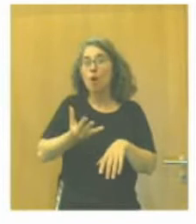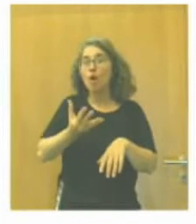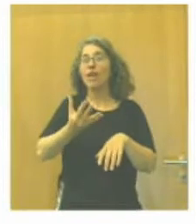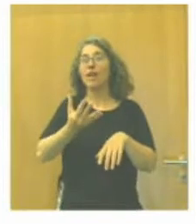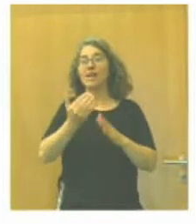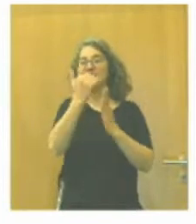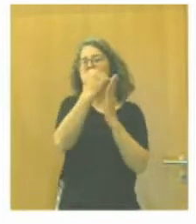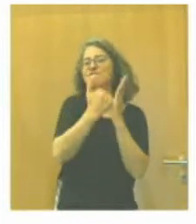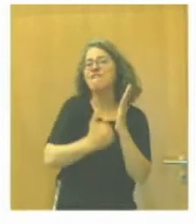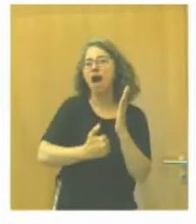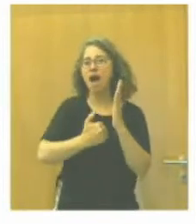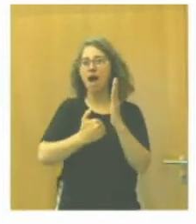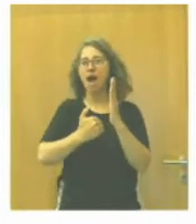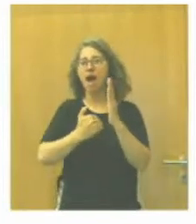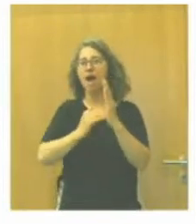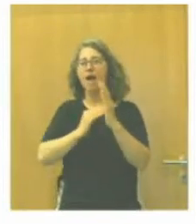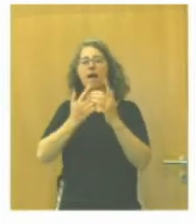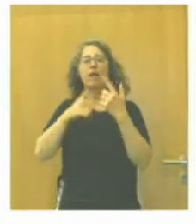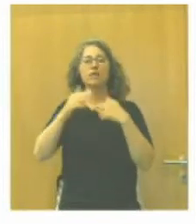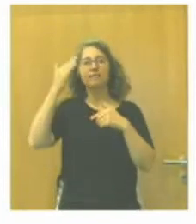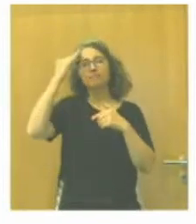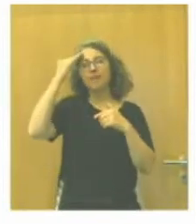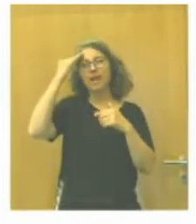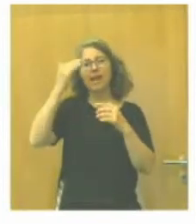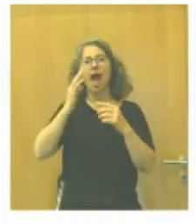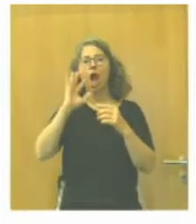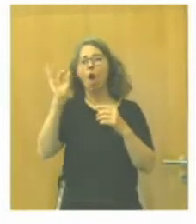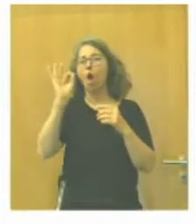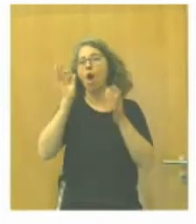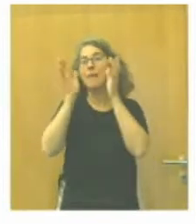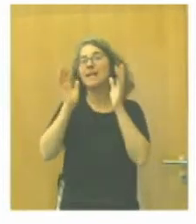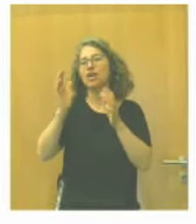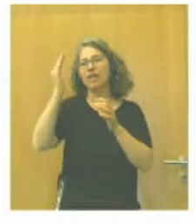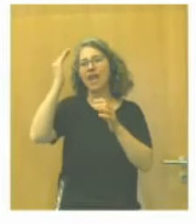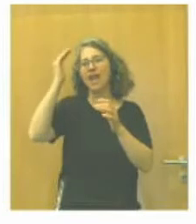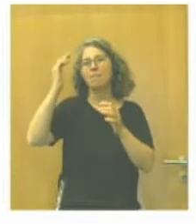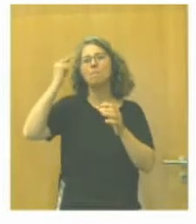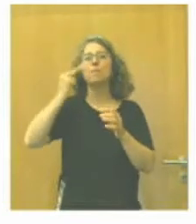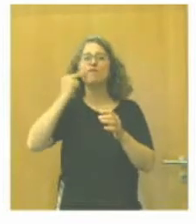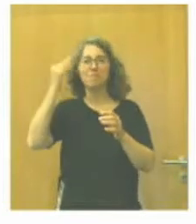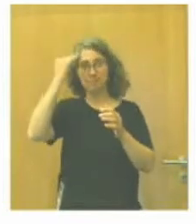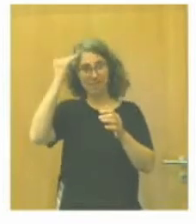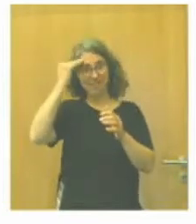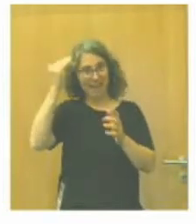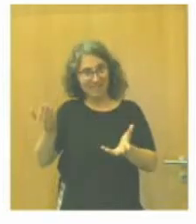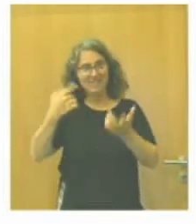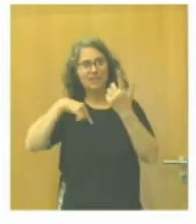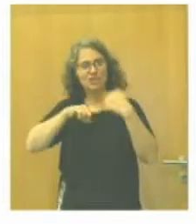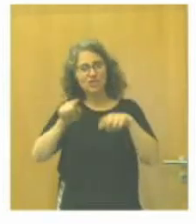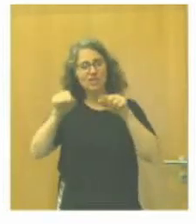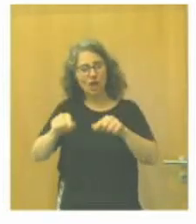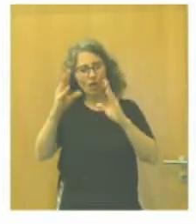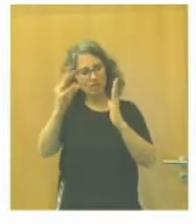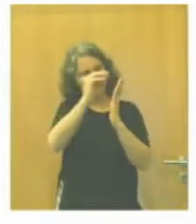mental disorders. So that's all included here. We find, of course, that we include